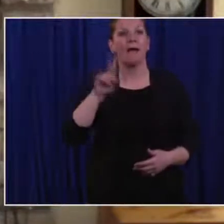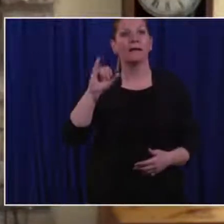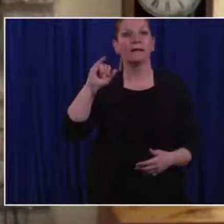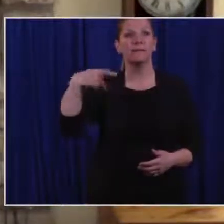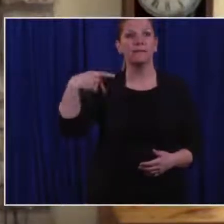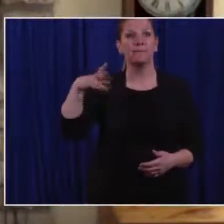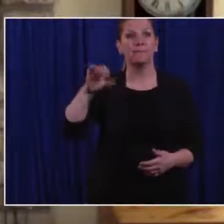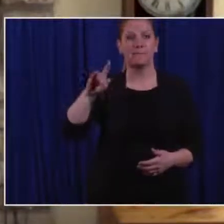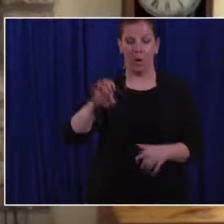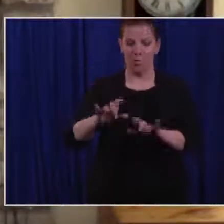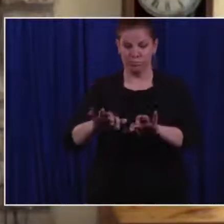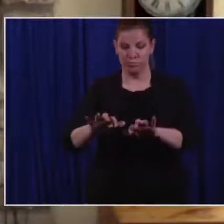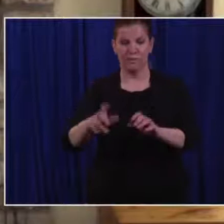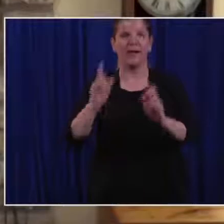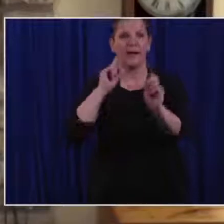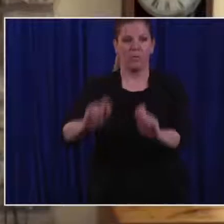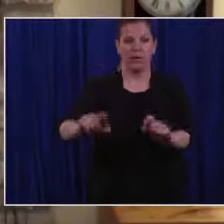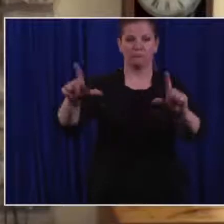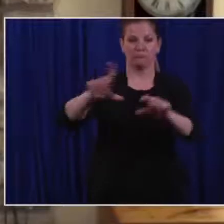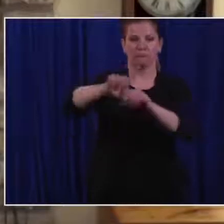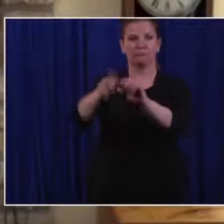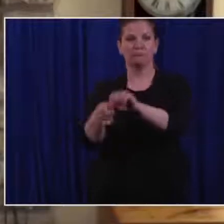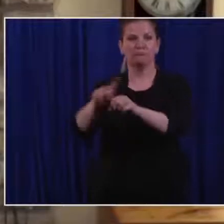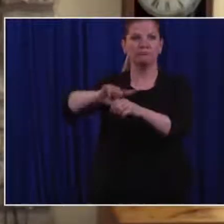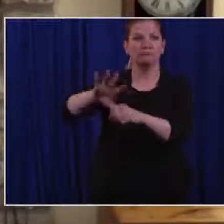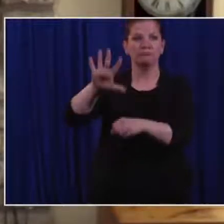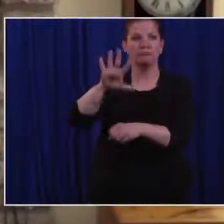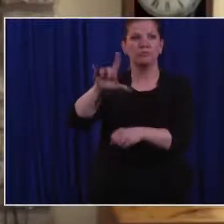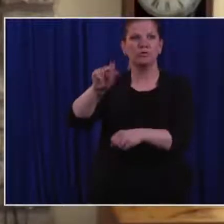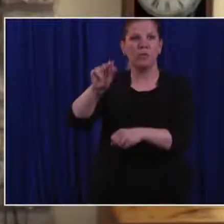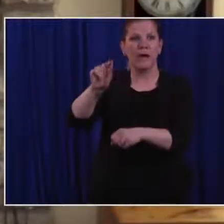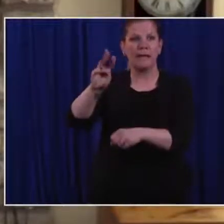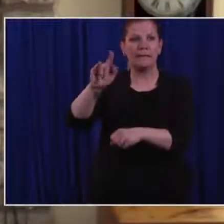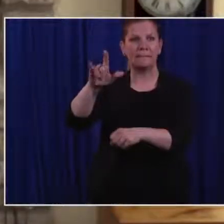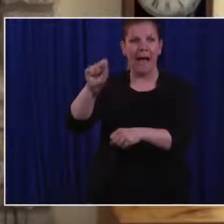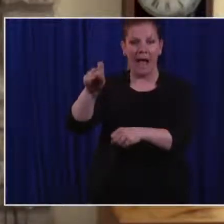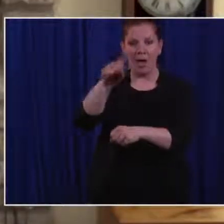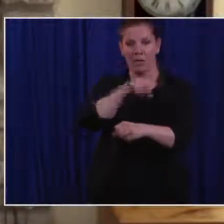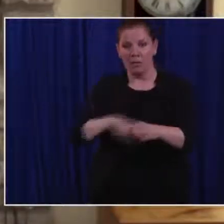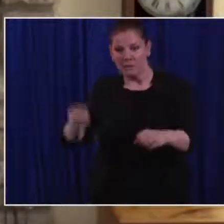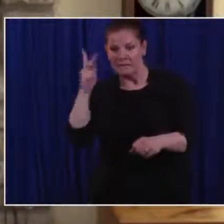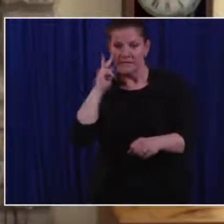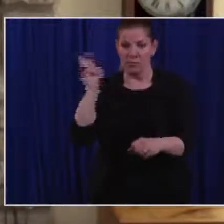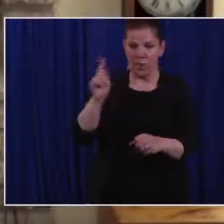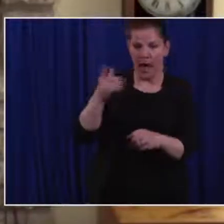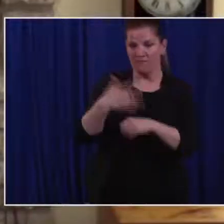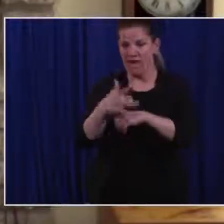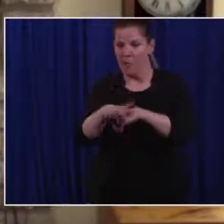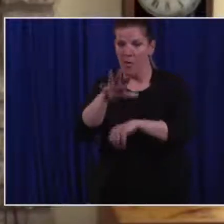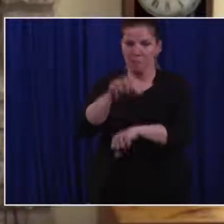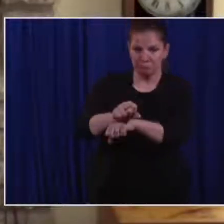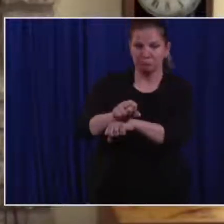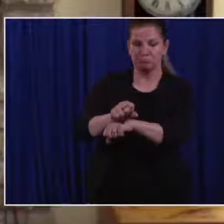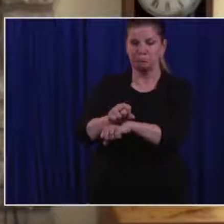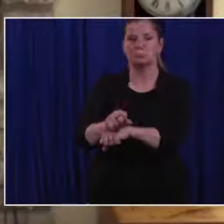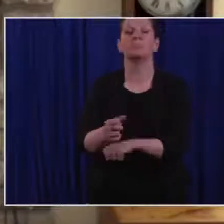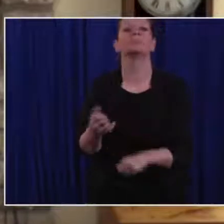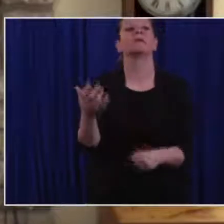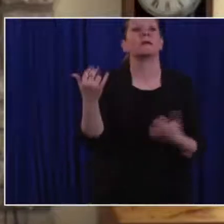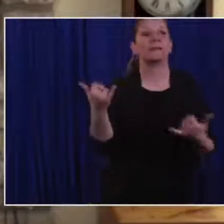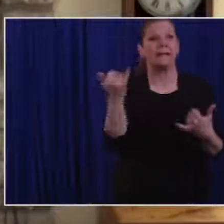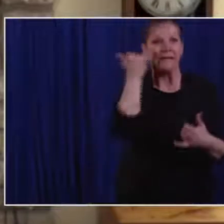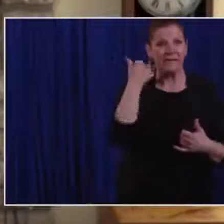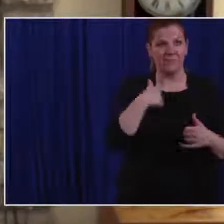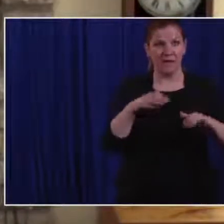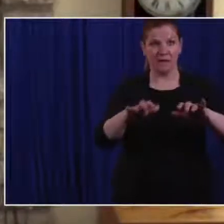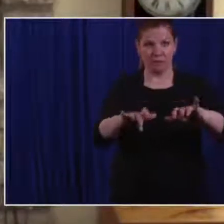within 20 miles. If a patient is not eligible, they have the option to sign up to receive email or text message